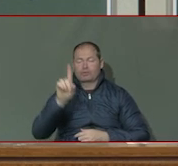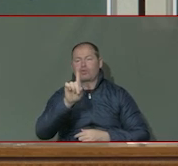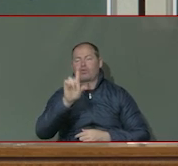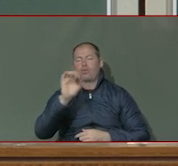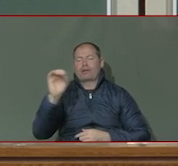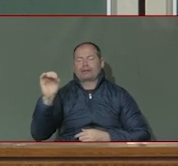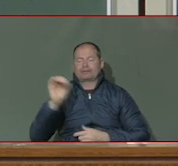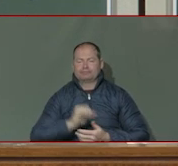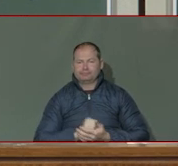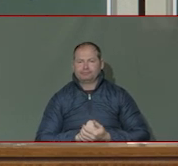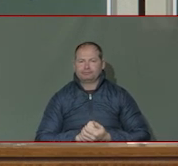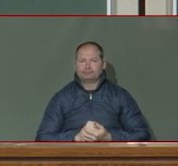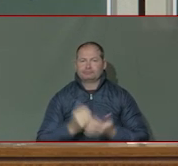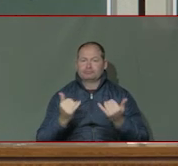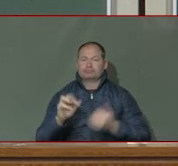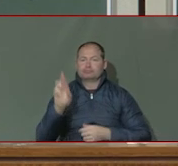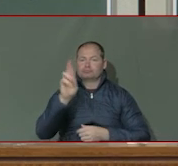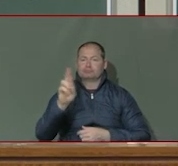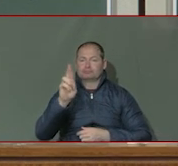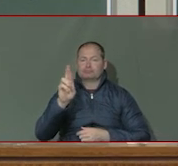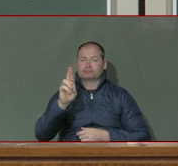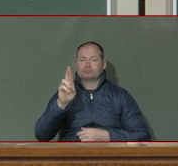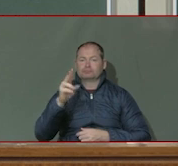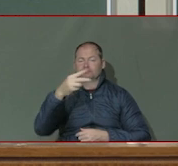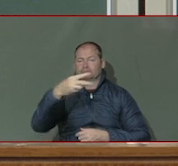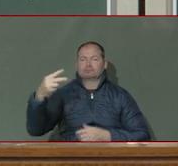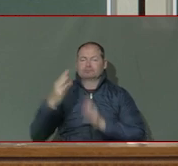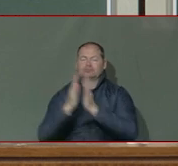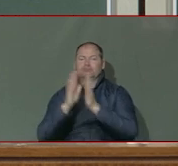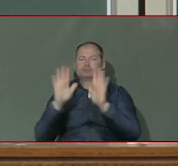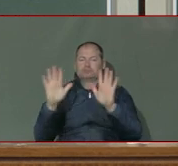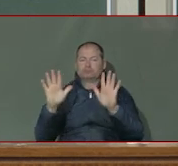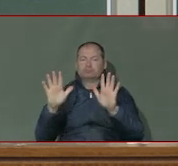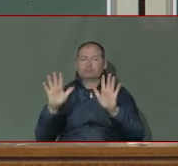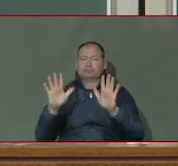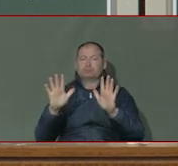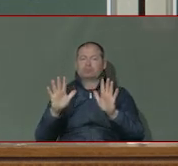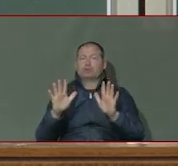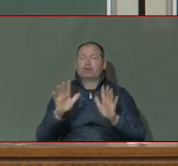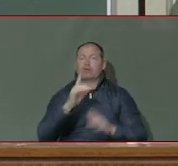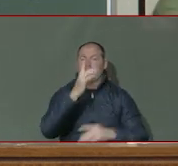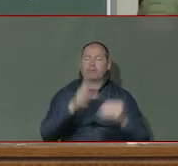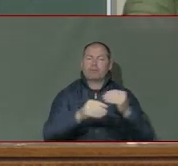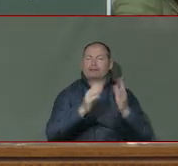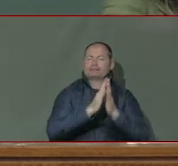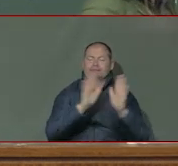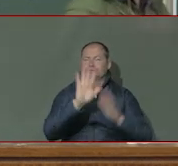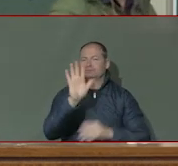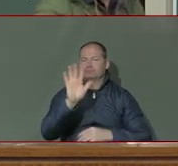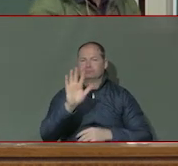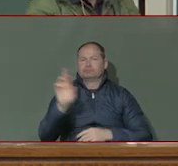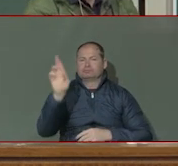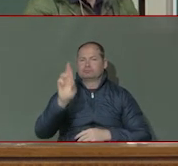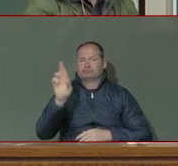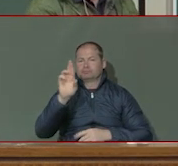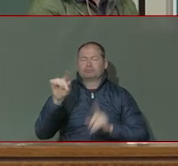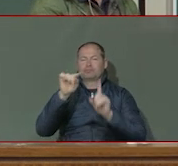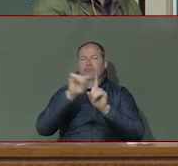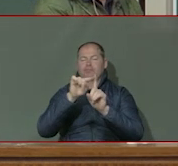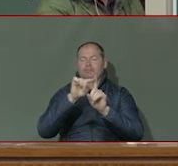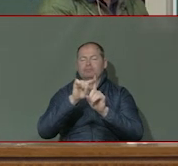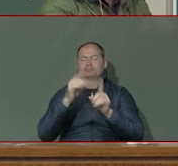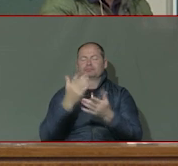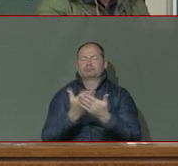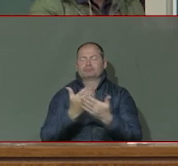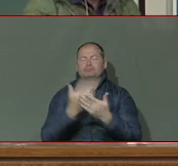therefore the radius is equal to 10. Radius is not plus minus 10, radius is a distance, it can only be positive. Right, is